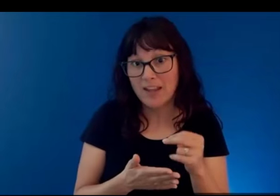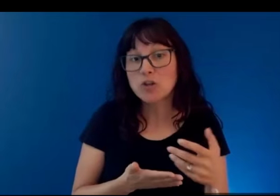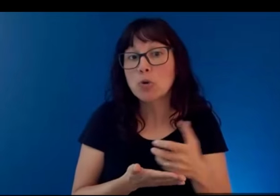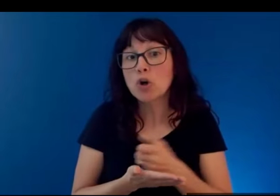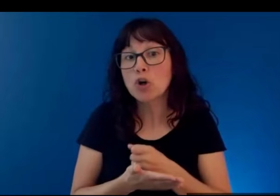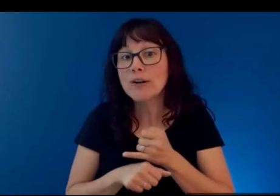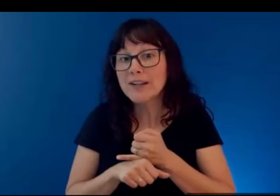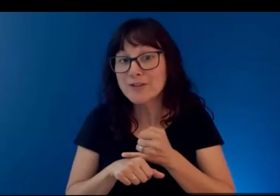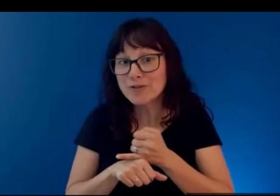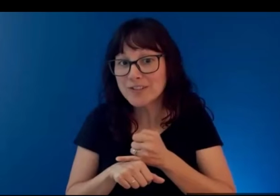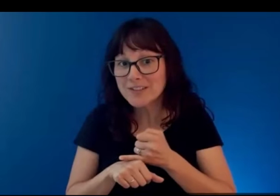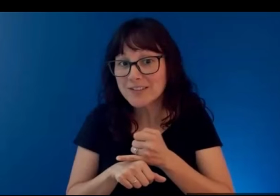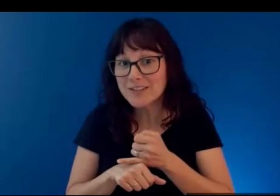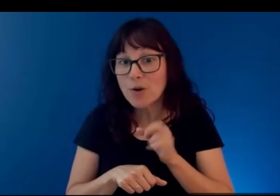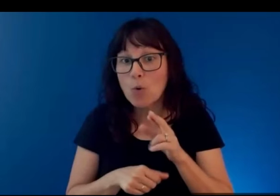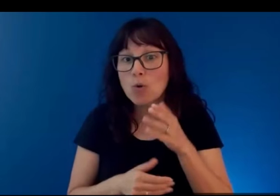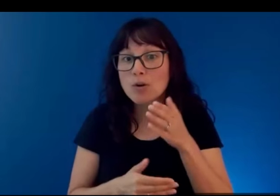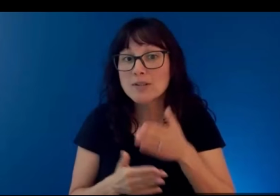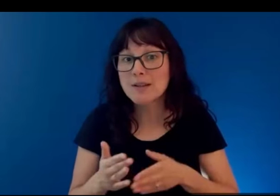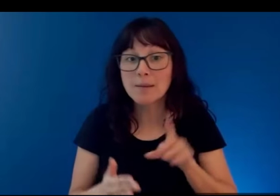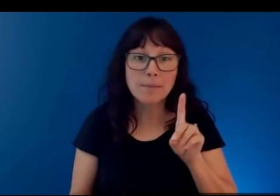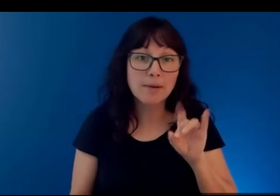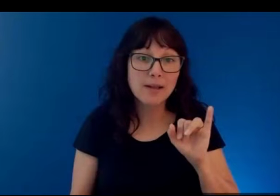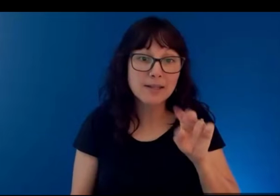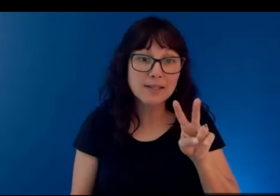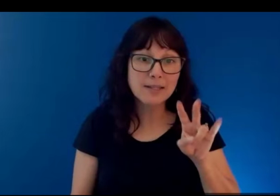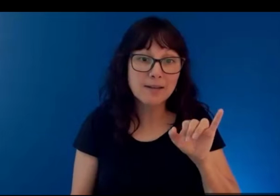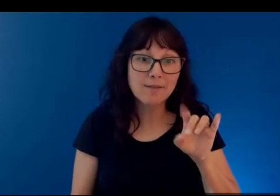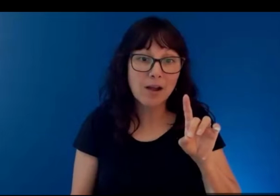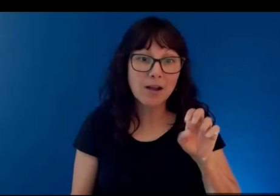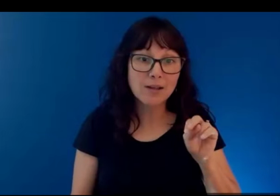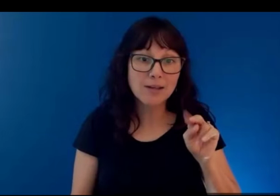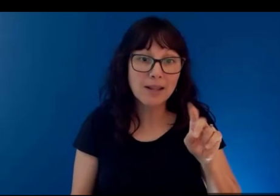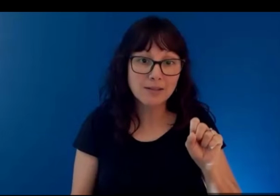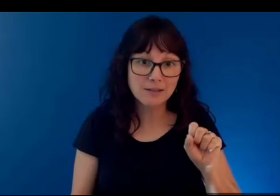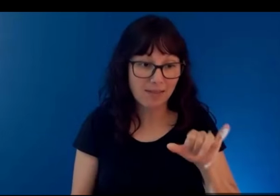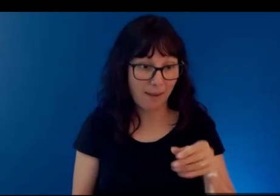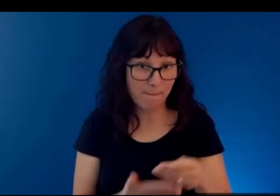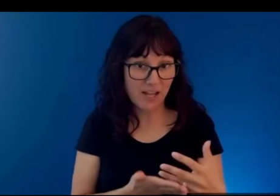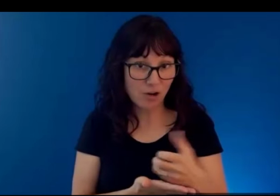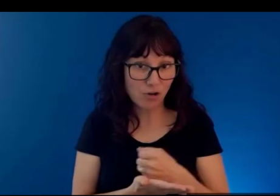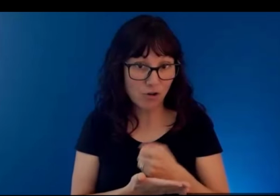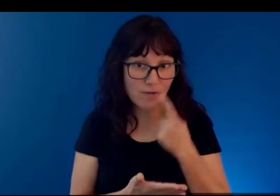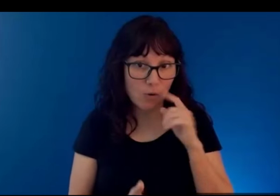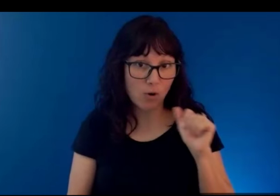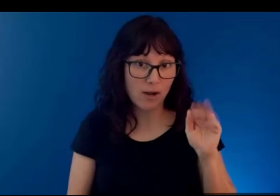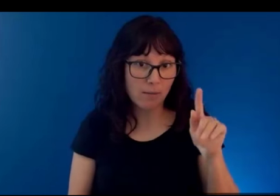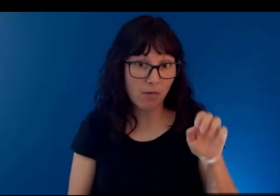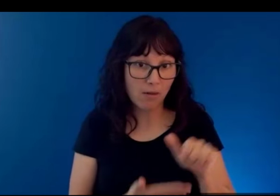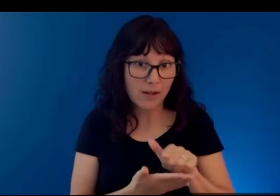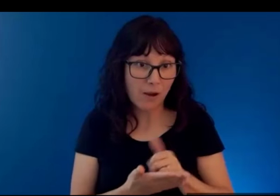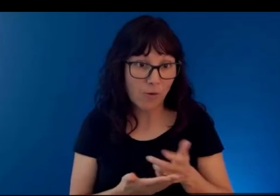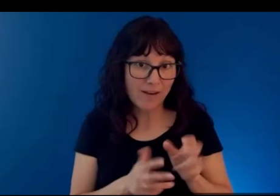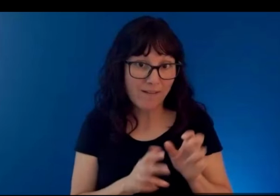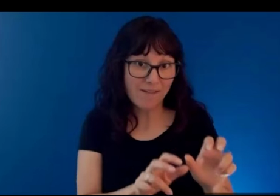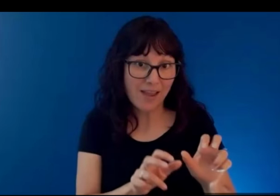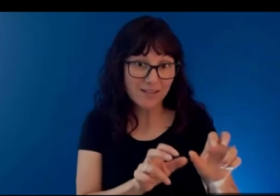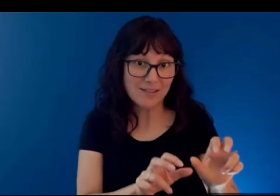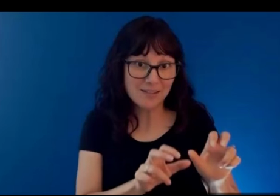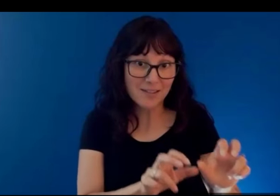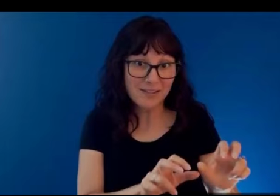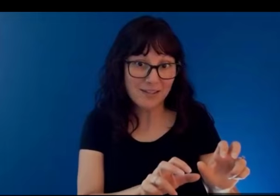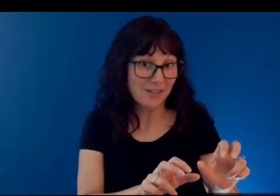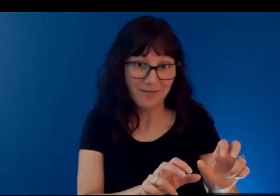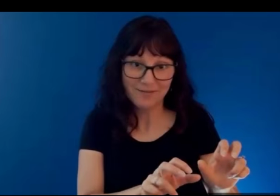some interest or some dividends. And that money that you earn on your ABLE account investments